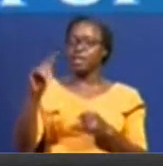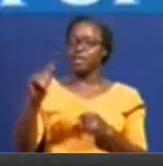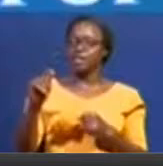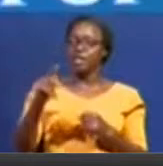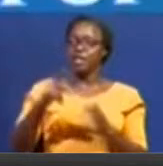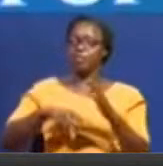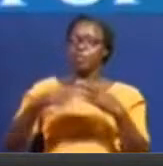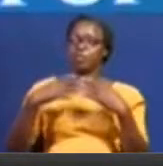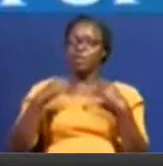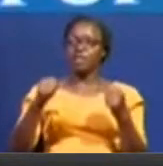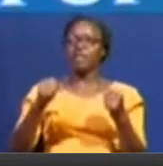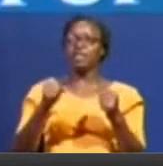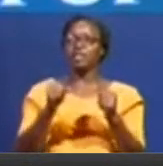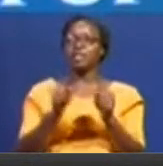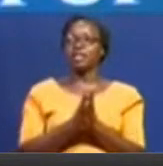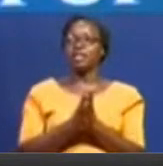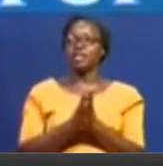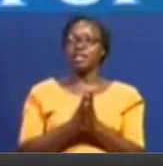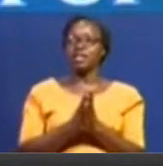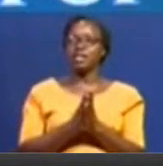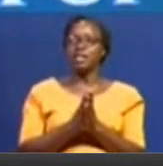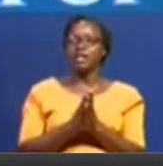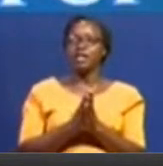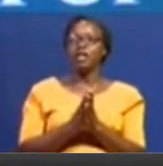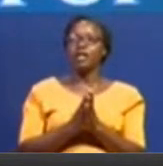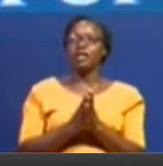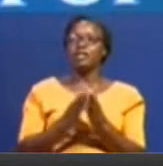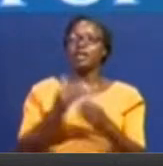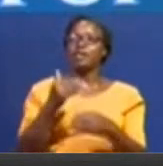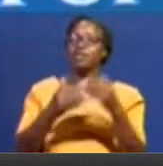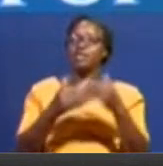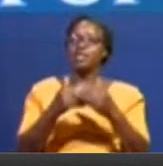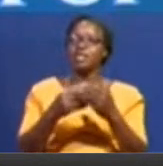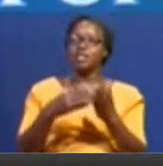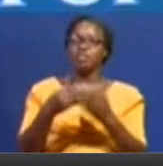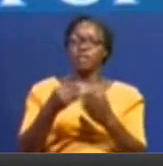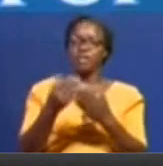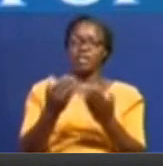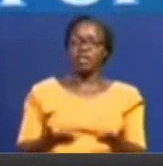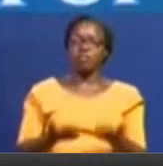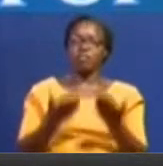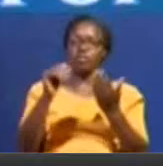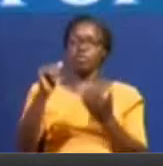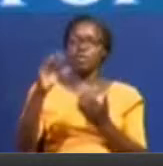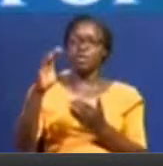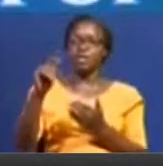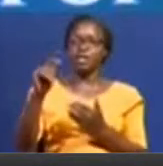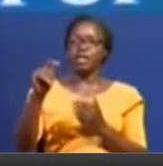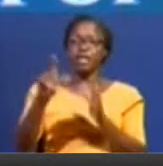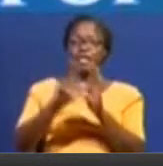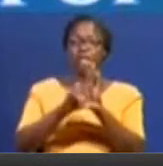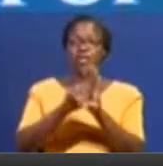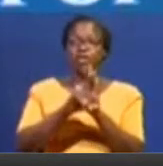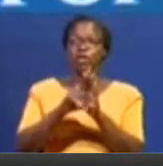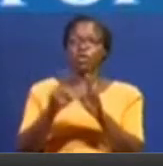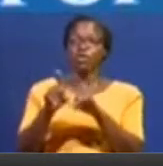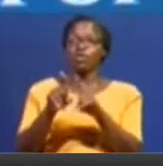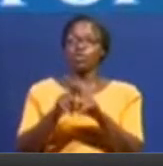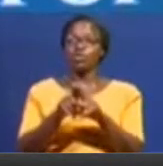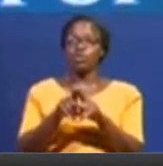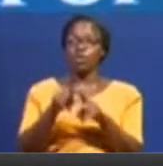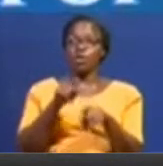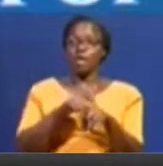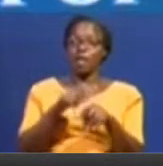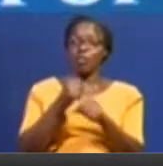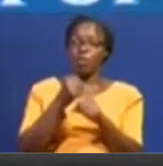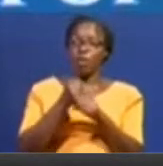Health Act, and the Facility Financing Improvement Act and their regulations. So I have also, in the course of